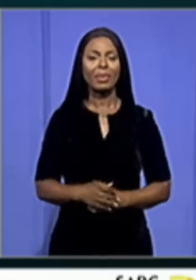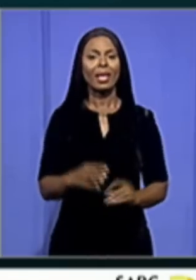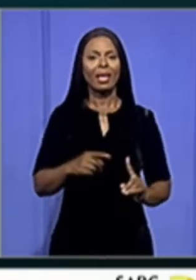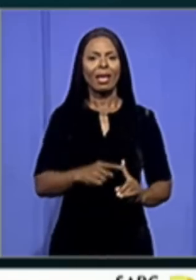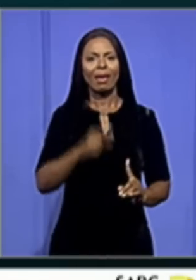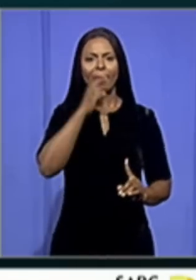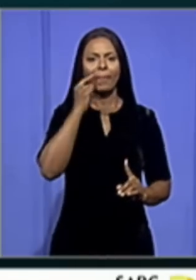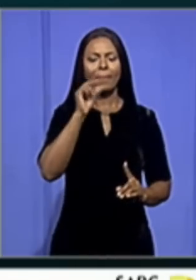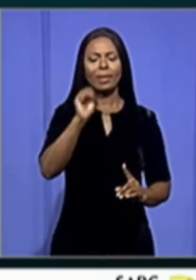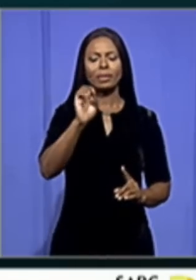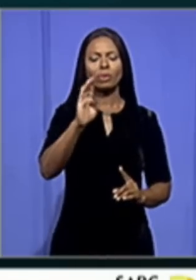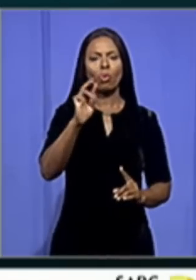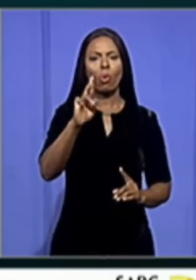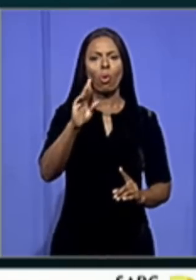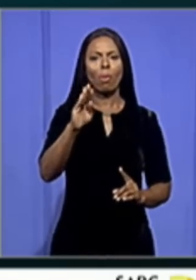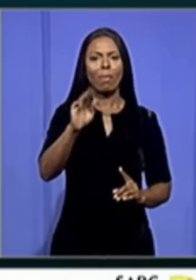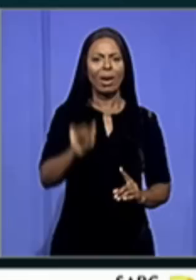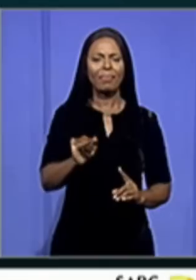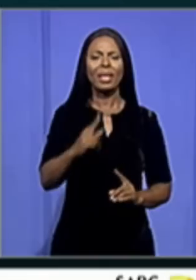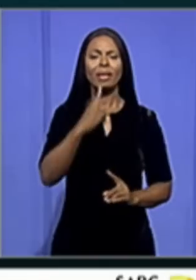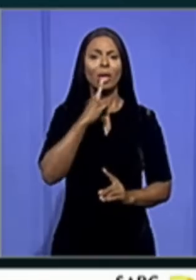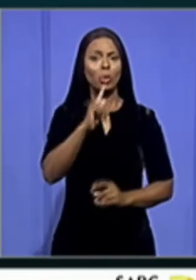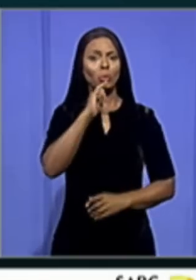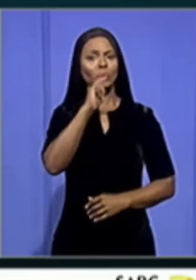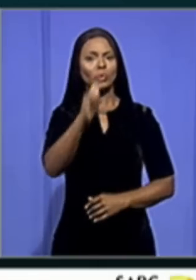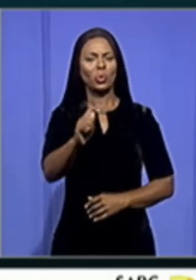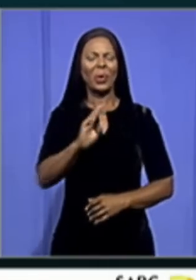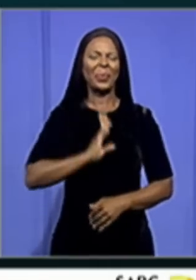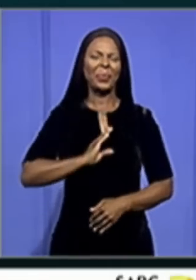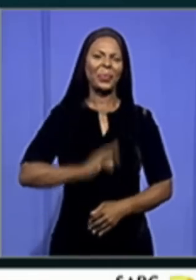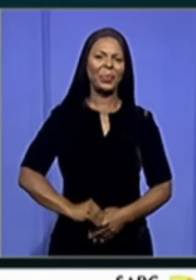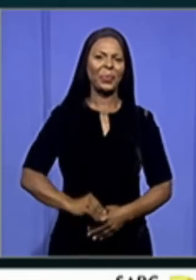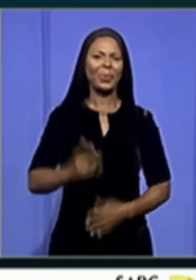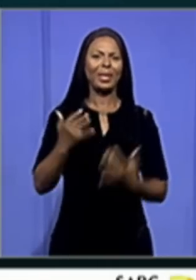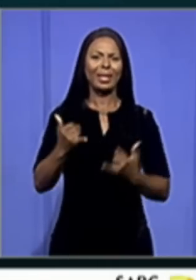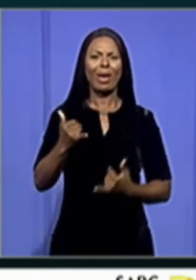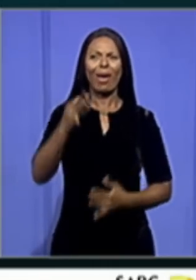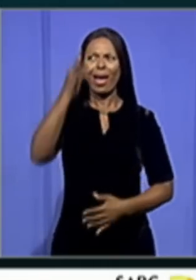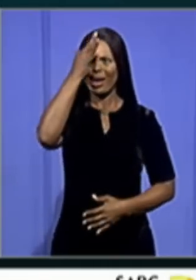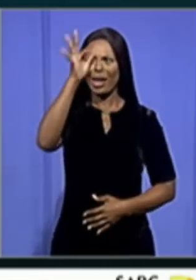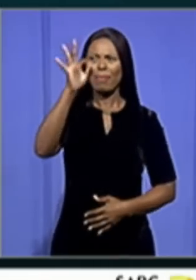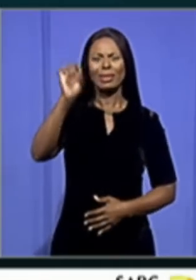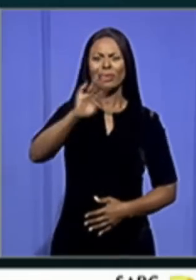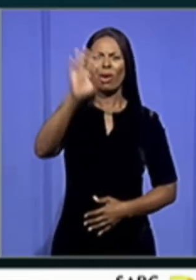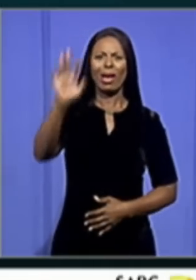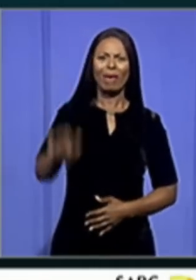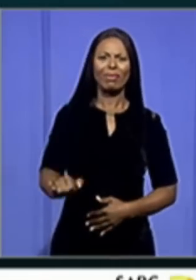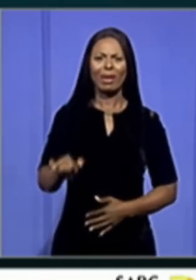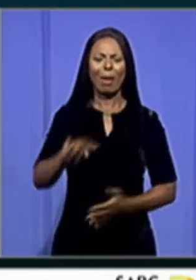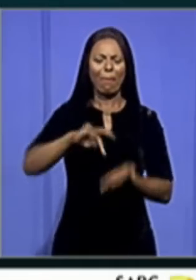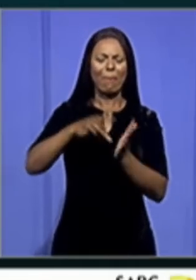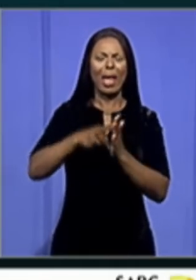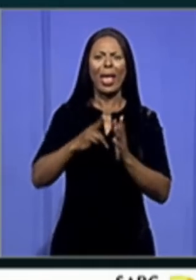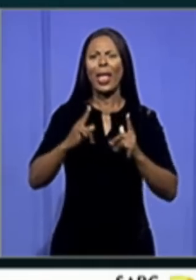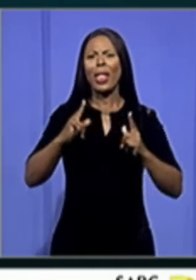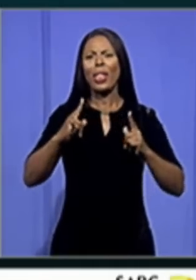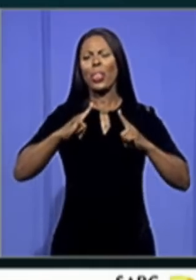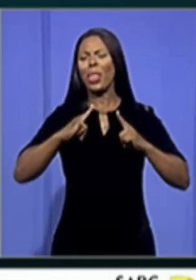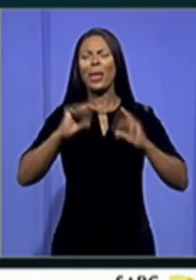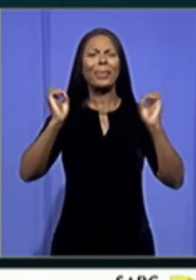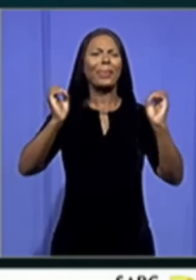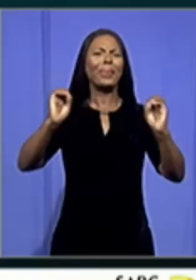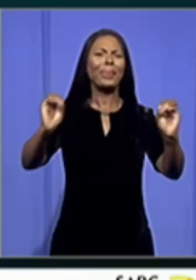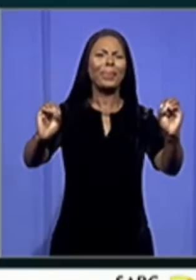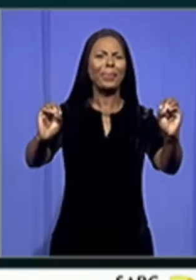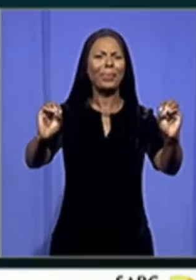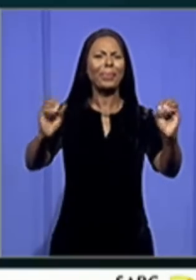Kendle Seroba yena a re nnete go a nyamiša go bona mmušo wa Afrika Borwa o sena maano a go thibela kgaotšo ya